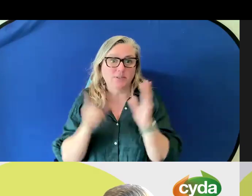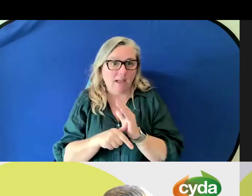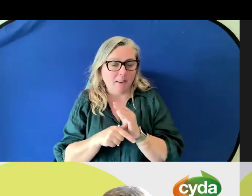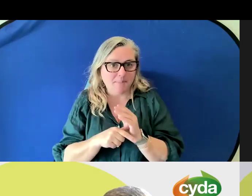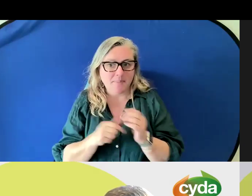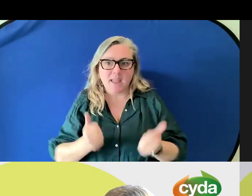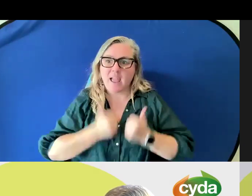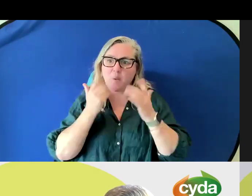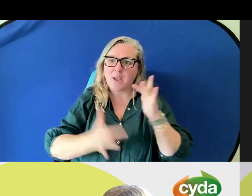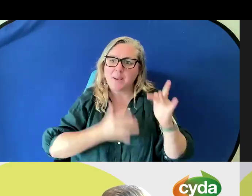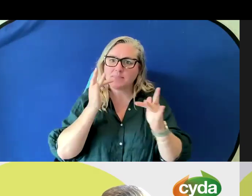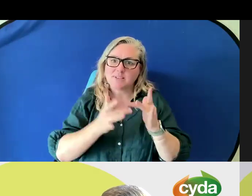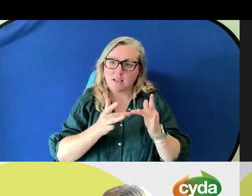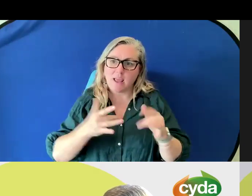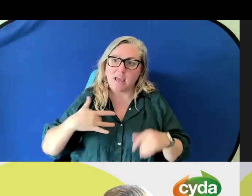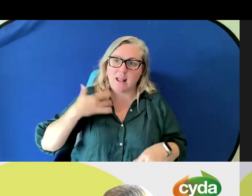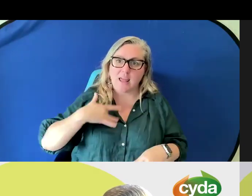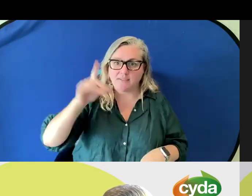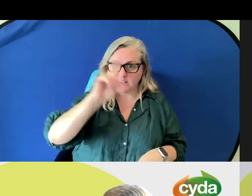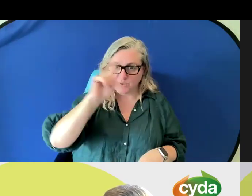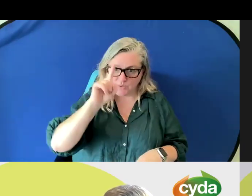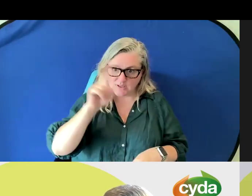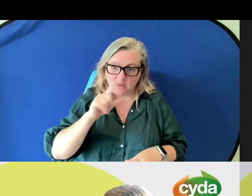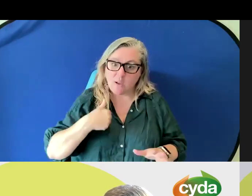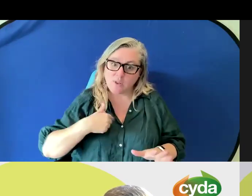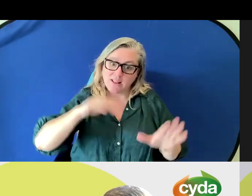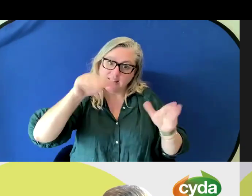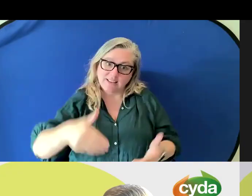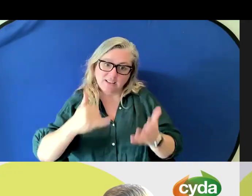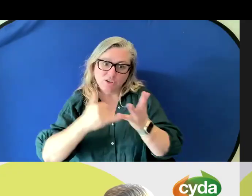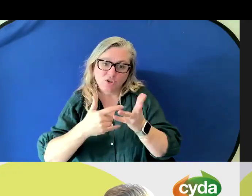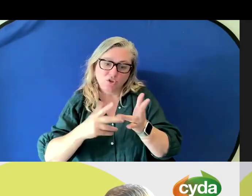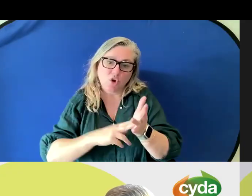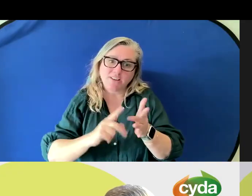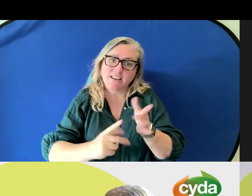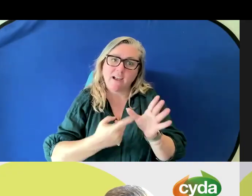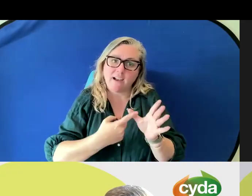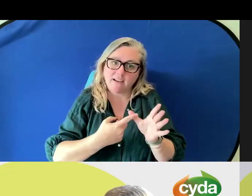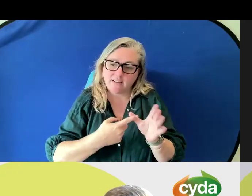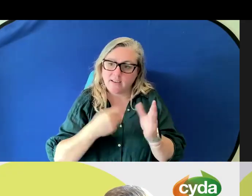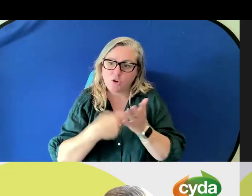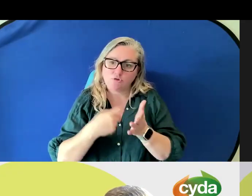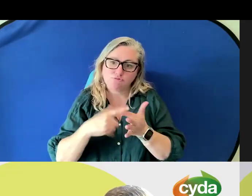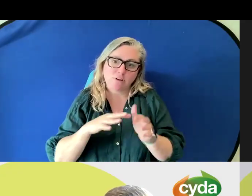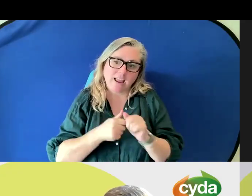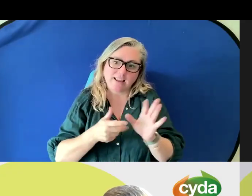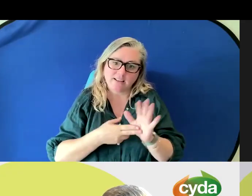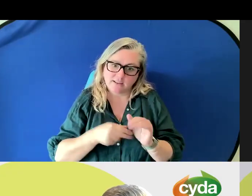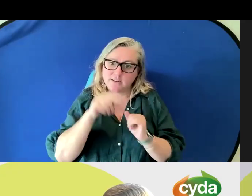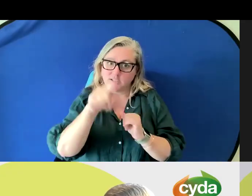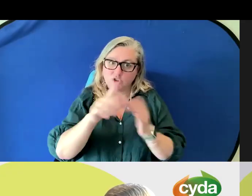gone live today. And to do this, I'm introducing Sonia Reagan. Sonia is our Community Impact Manager